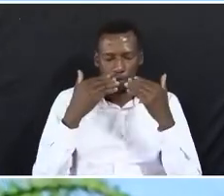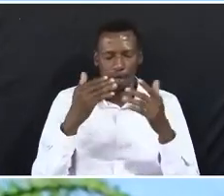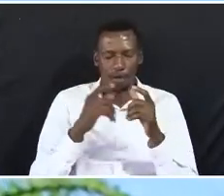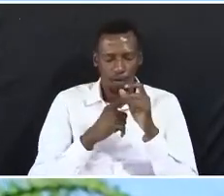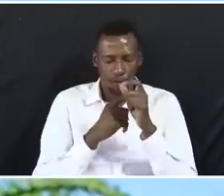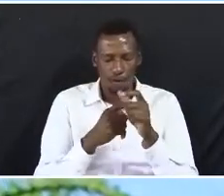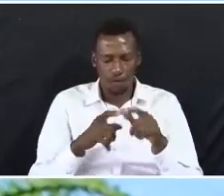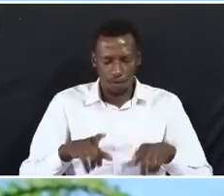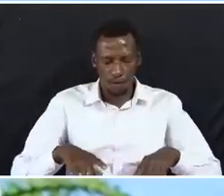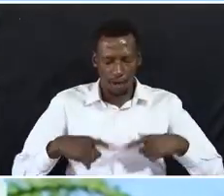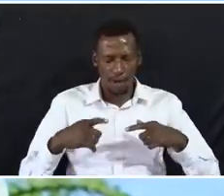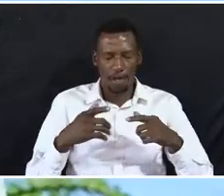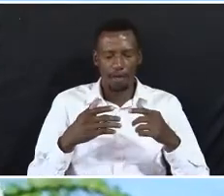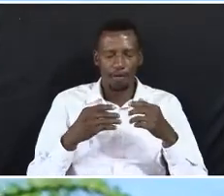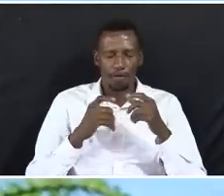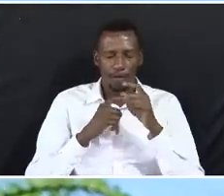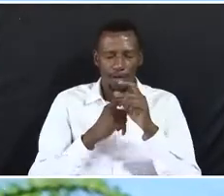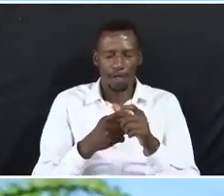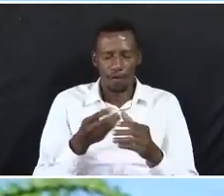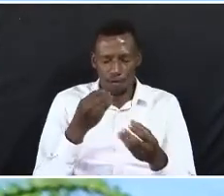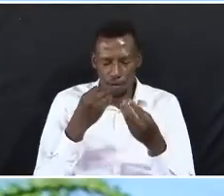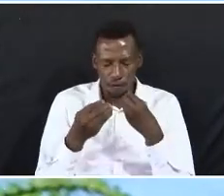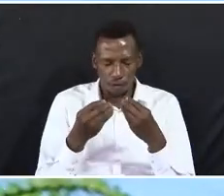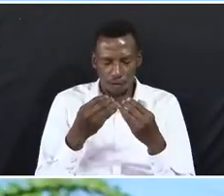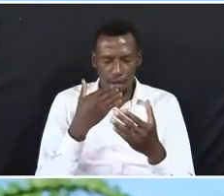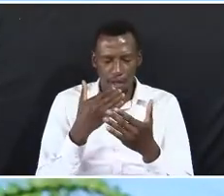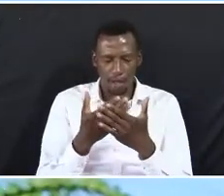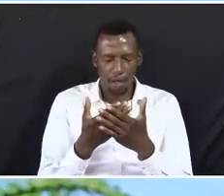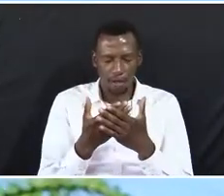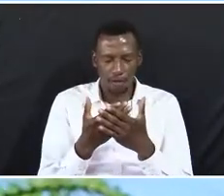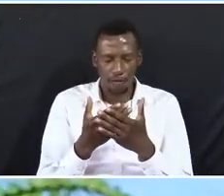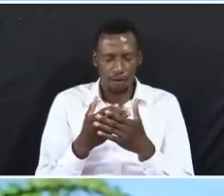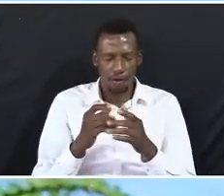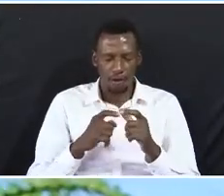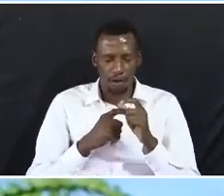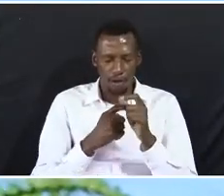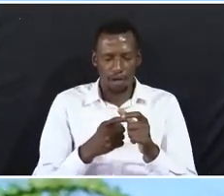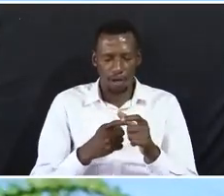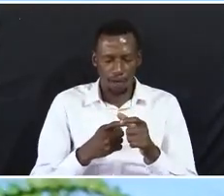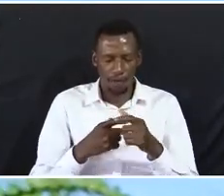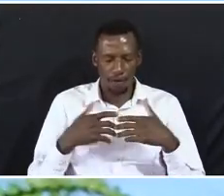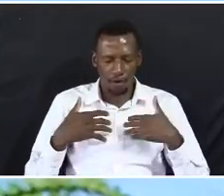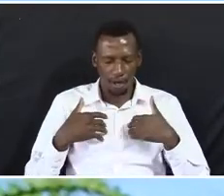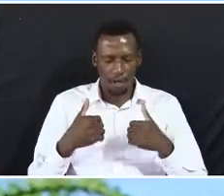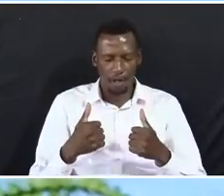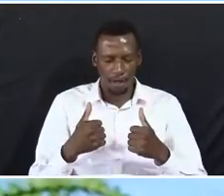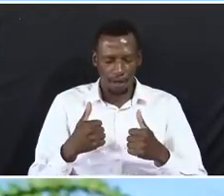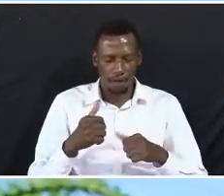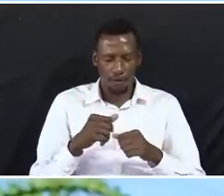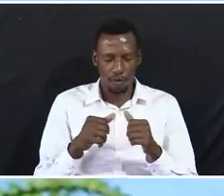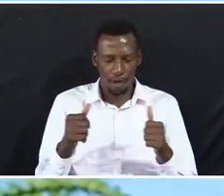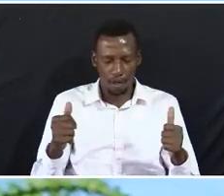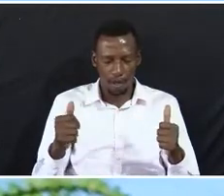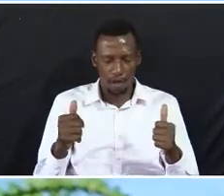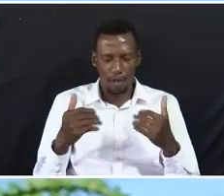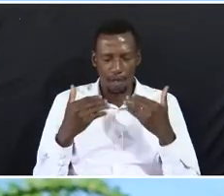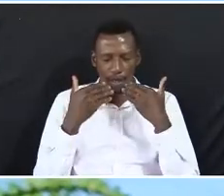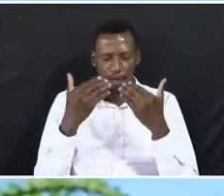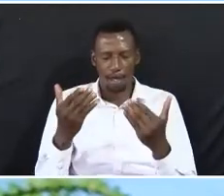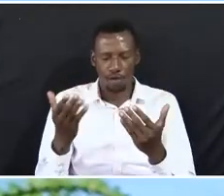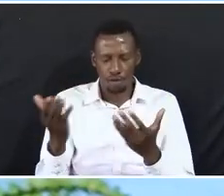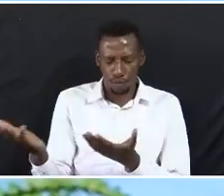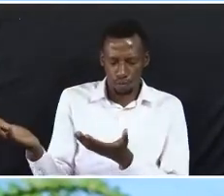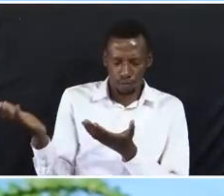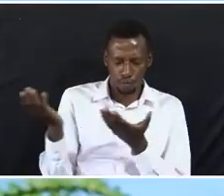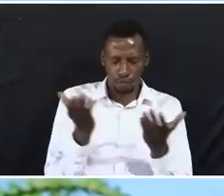the gift of food. Thank you for the gift of family. Thank you for the gift of good health. Thank you for bringing us to